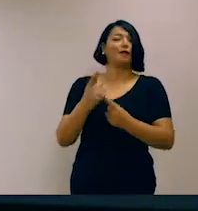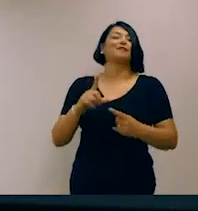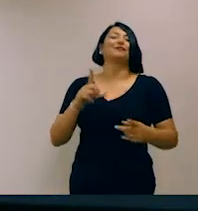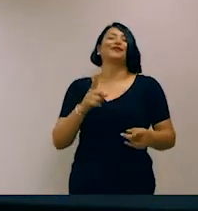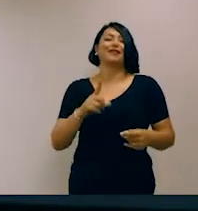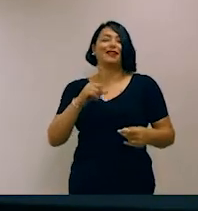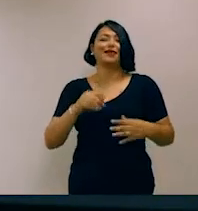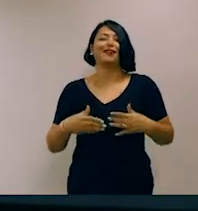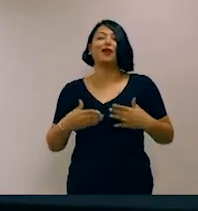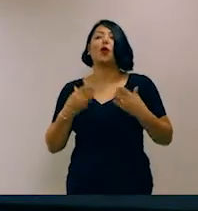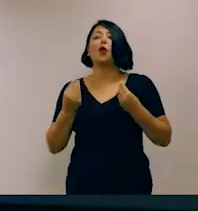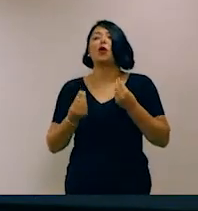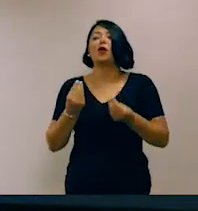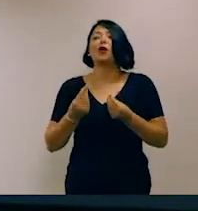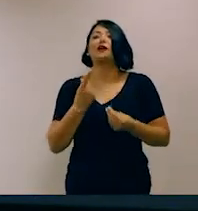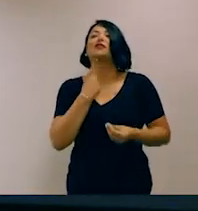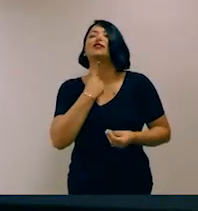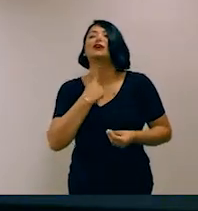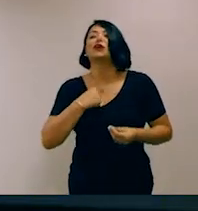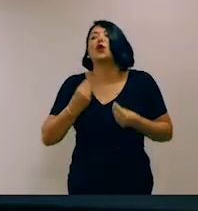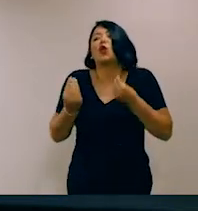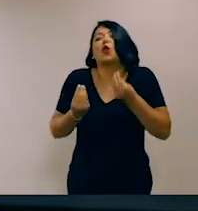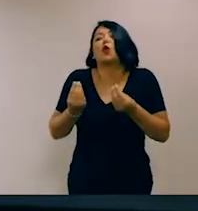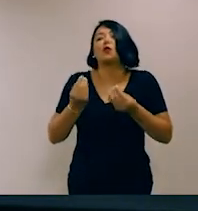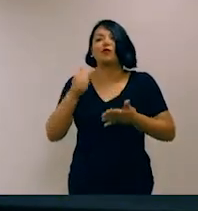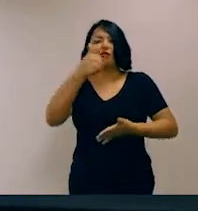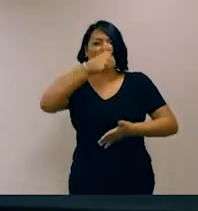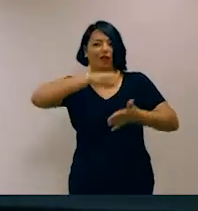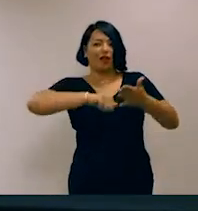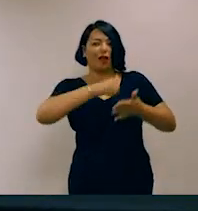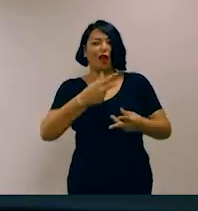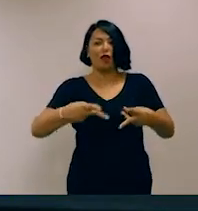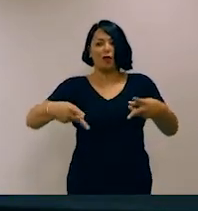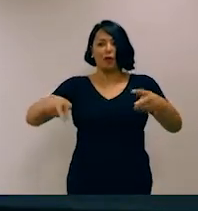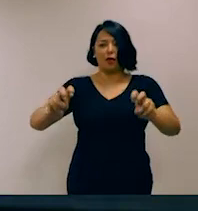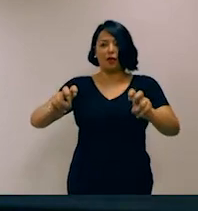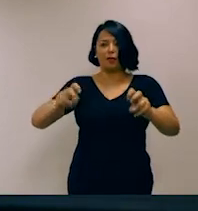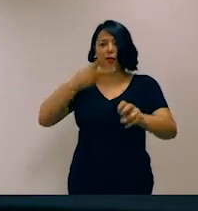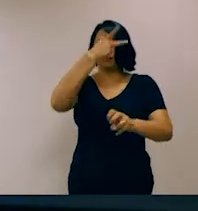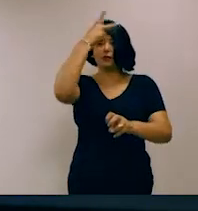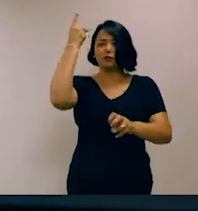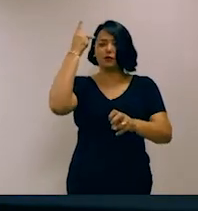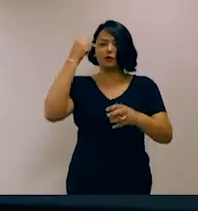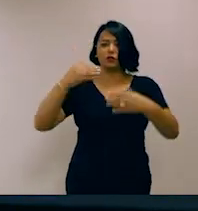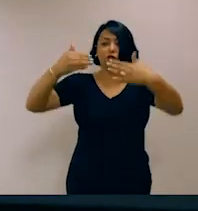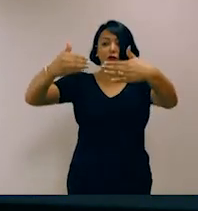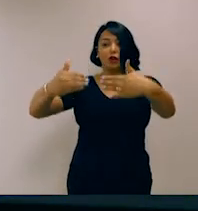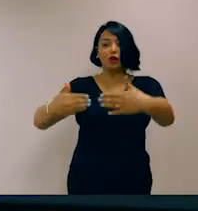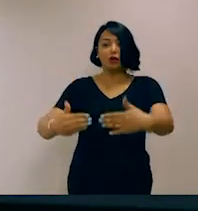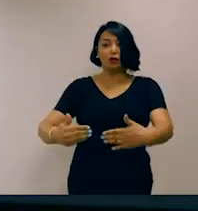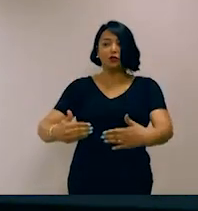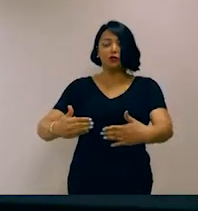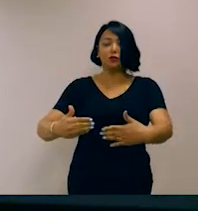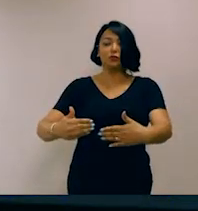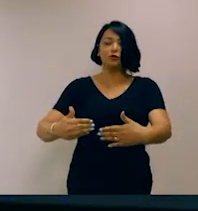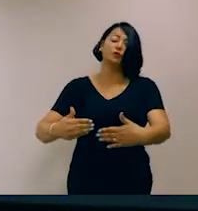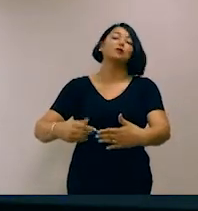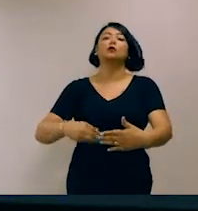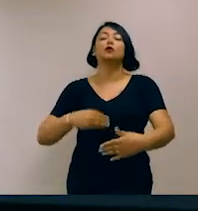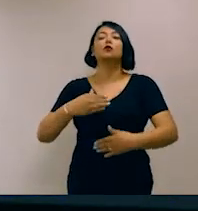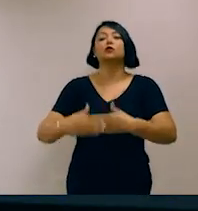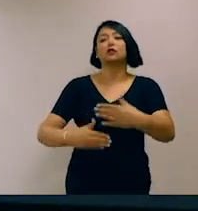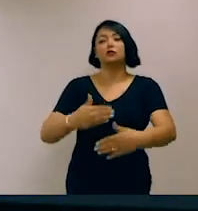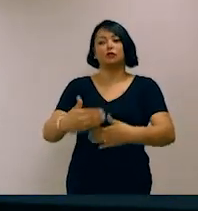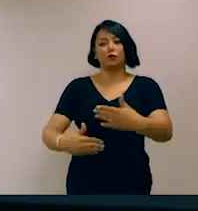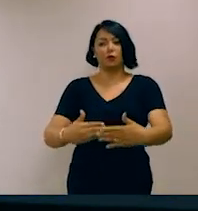and that's where we are motivation. That's where our motivation comes from. We need to assess how